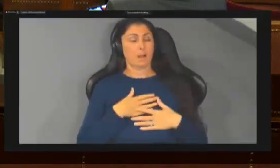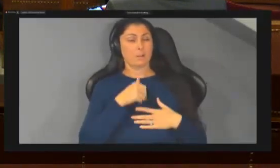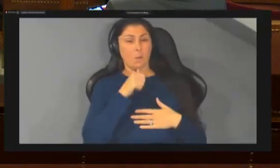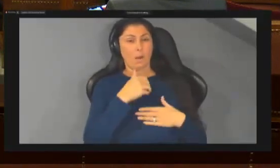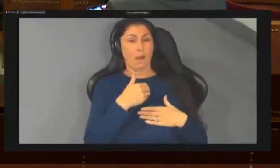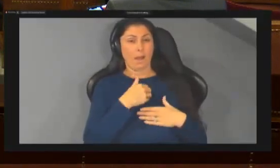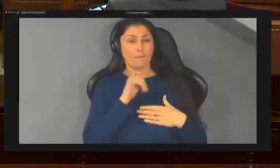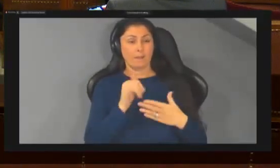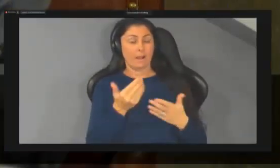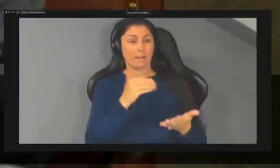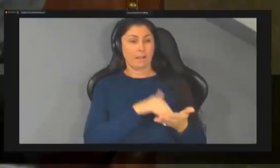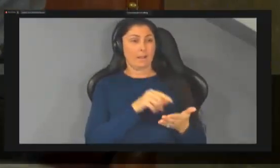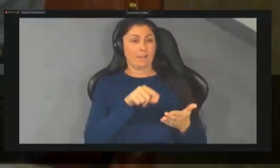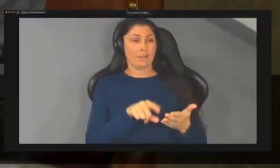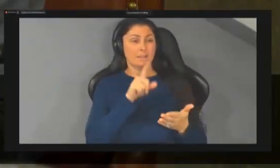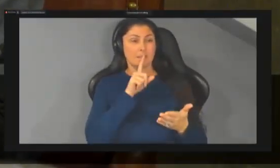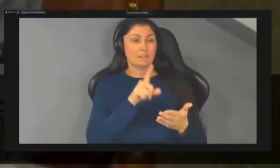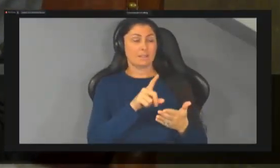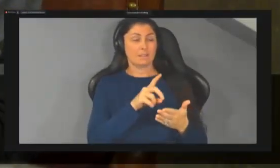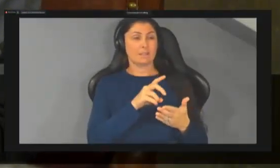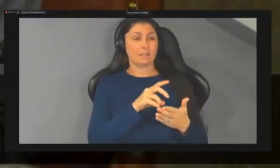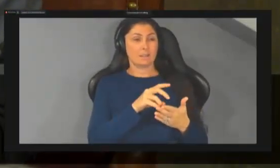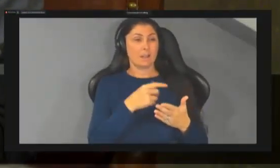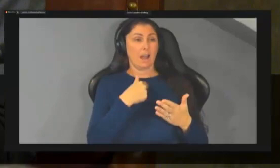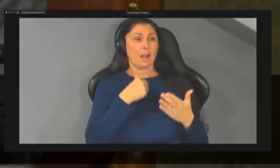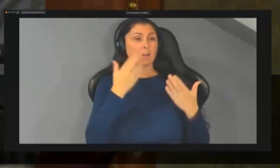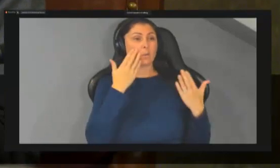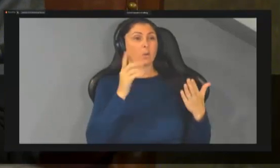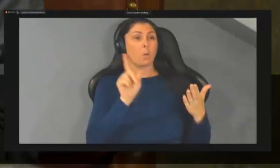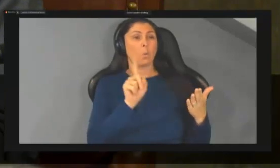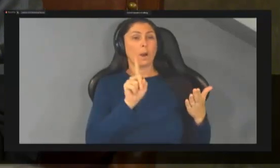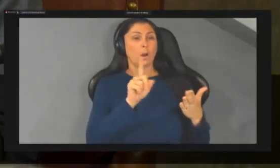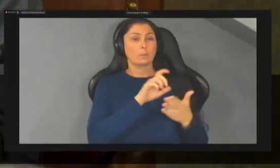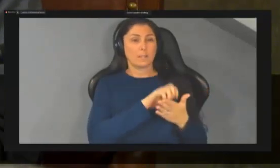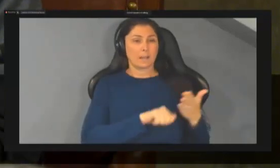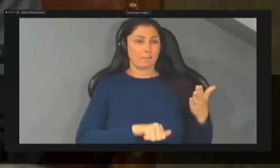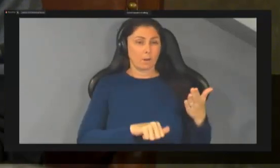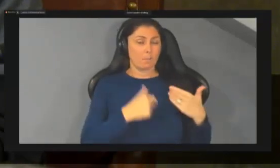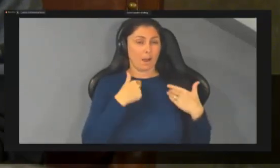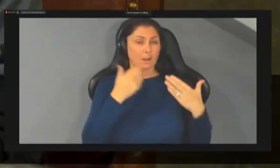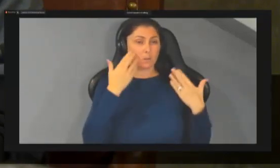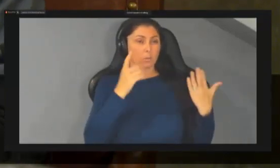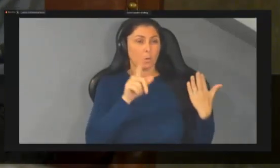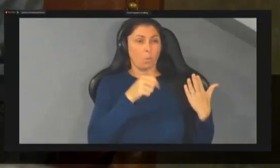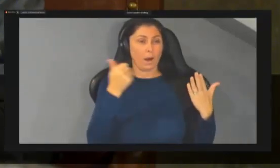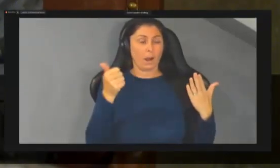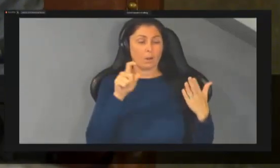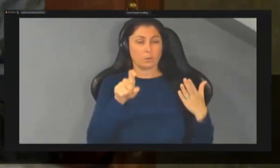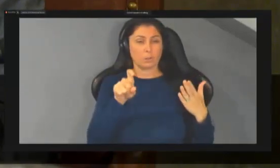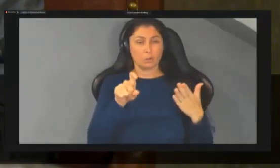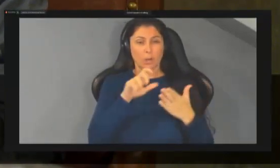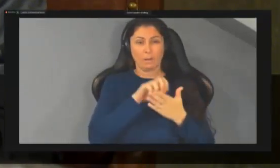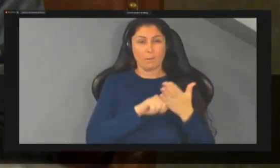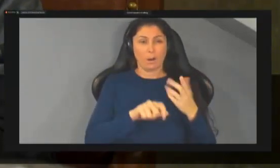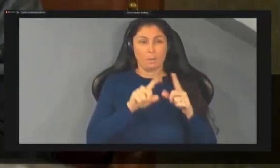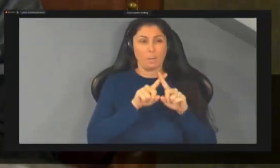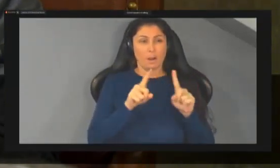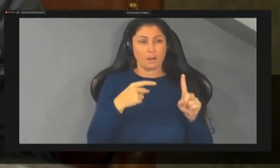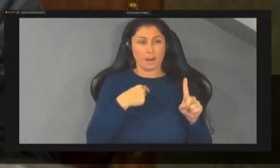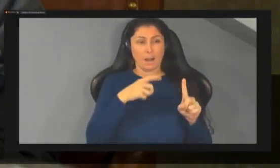all like sort of. So I don't know where to take it from. Right. I don't know where else it should come from. But I do